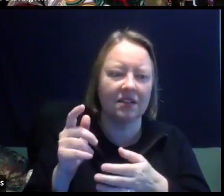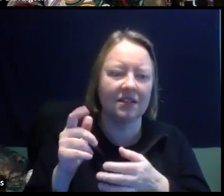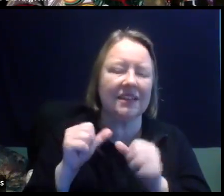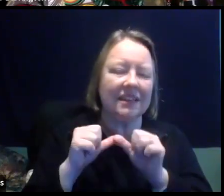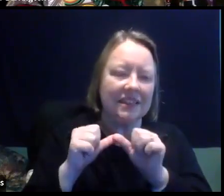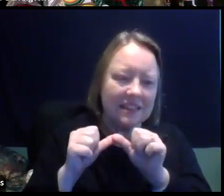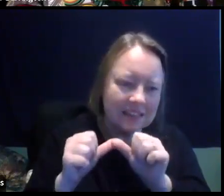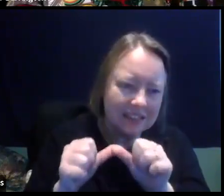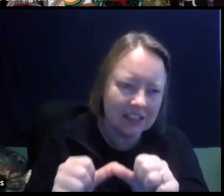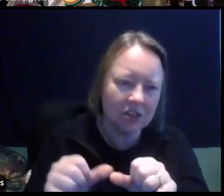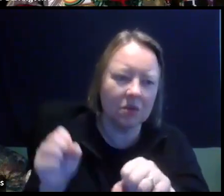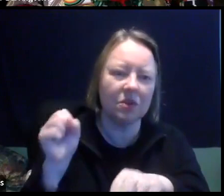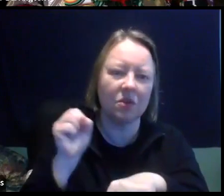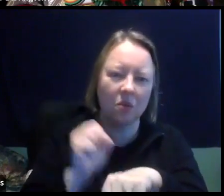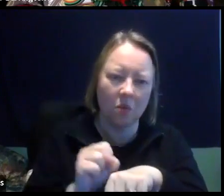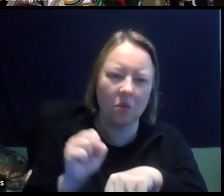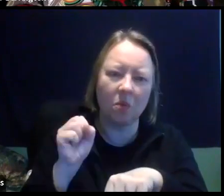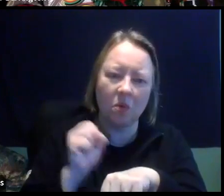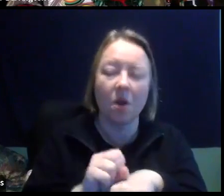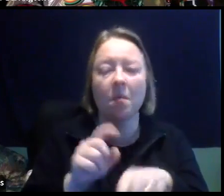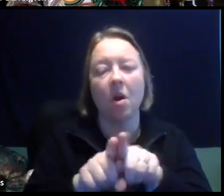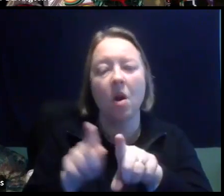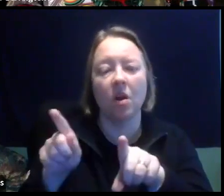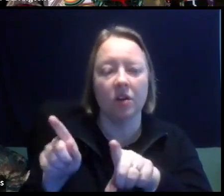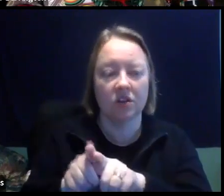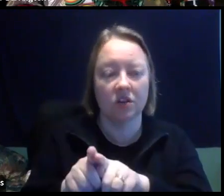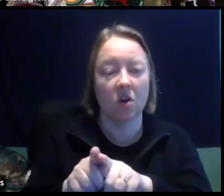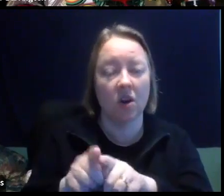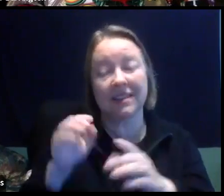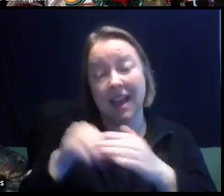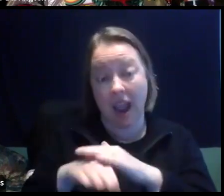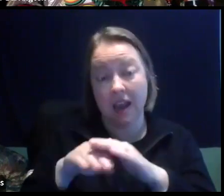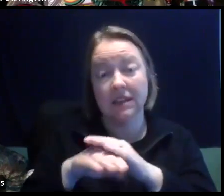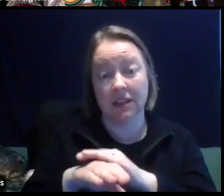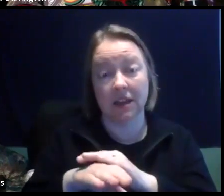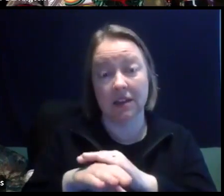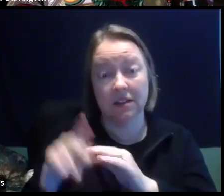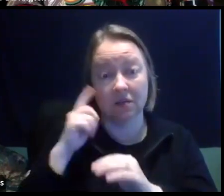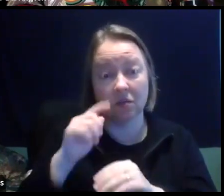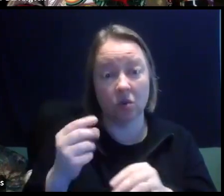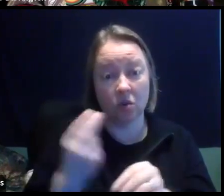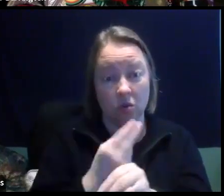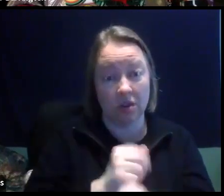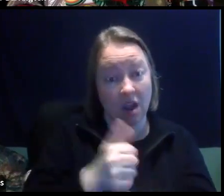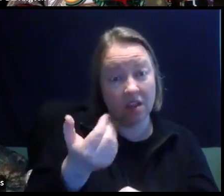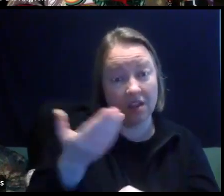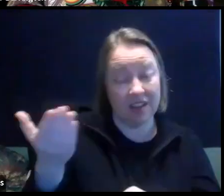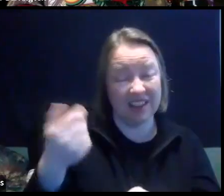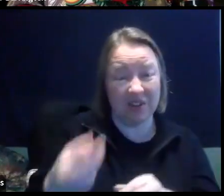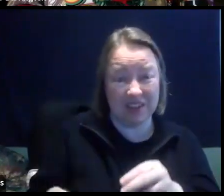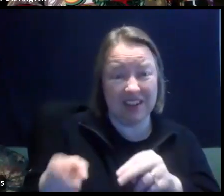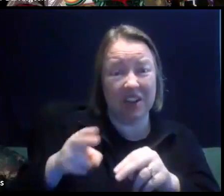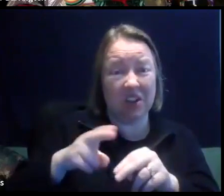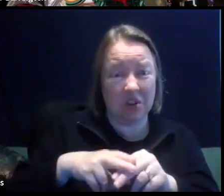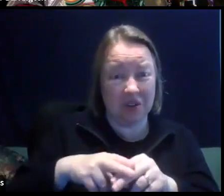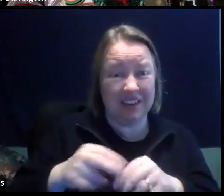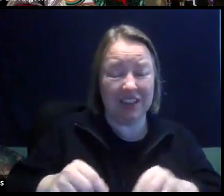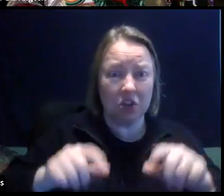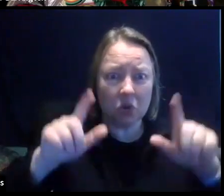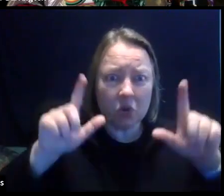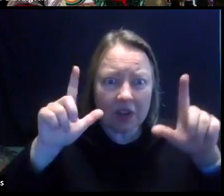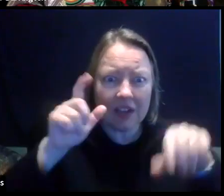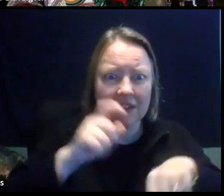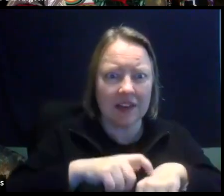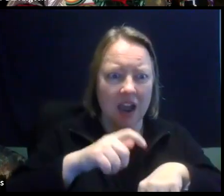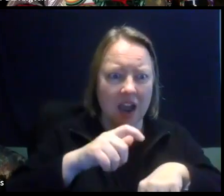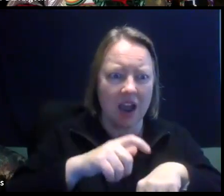continuance in work, but it also creates access too to other things. Increased screen time and